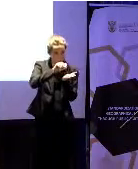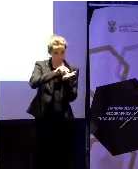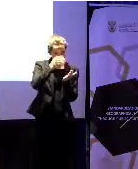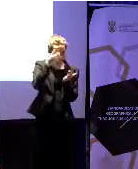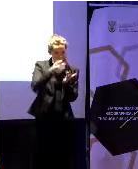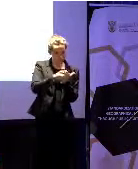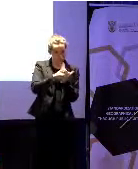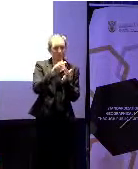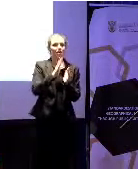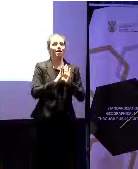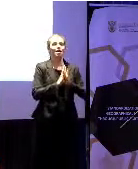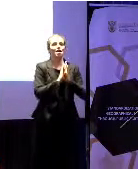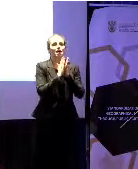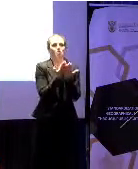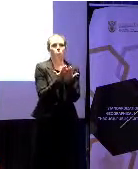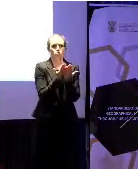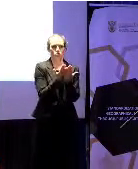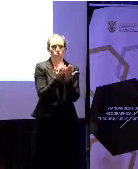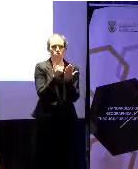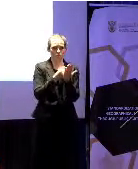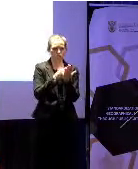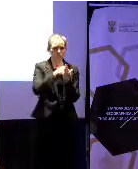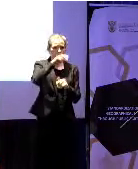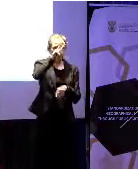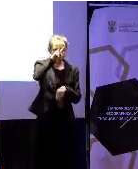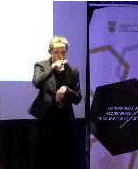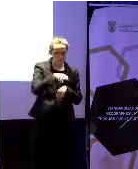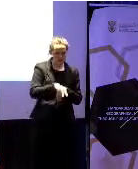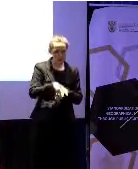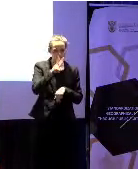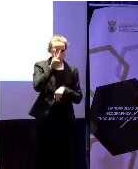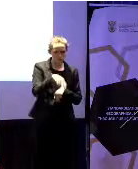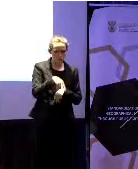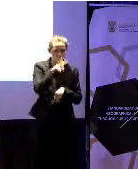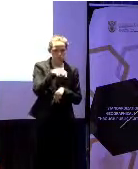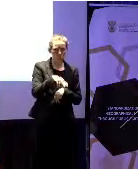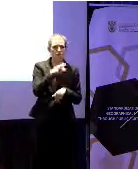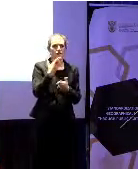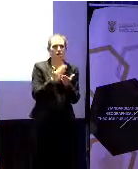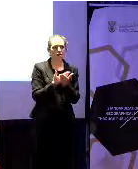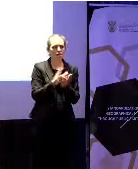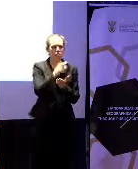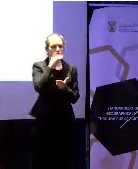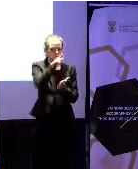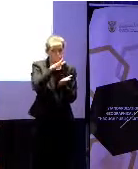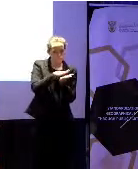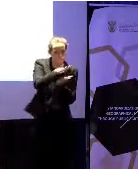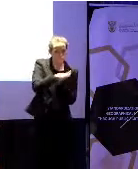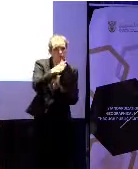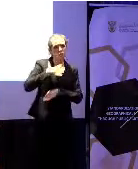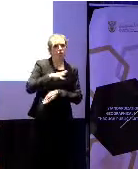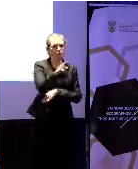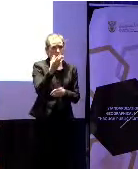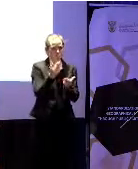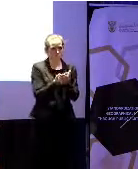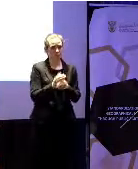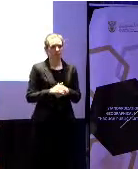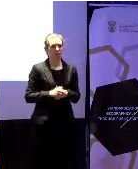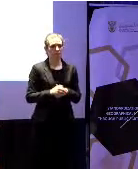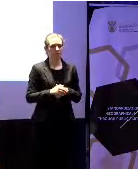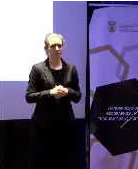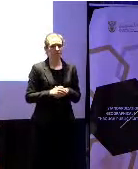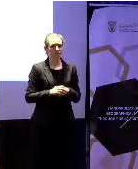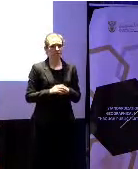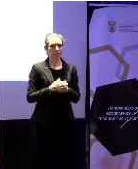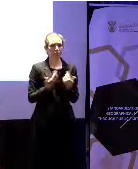handbook, and then you can have an electronic copy. If you want to print it out, you can do so as well. So that means you